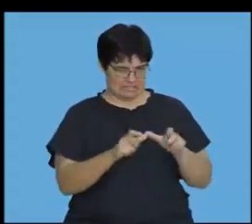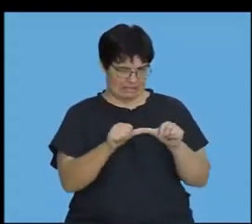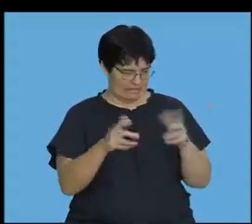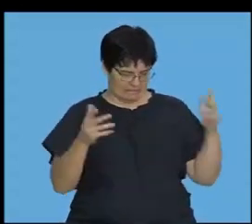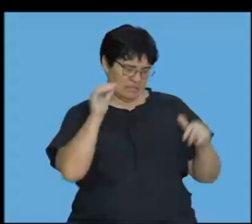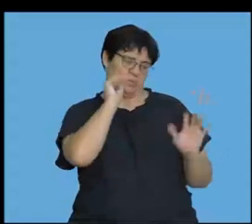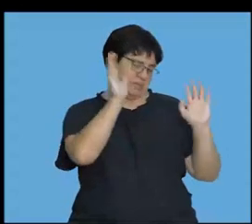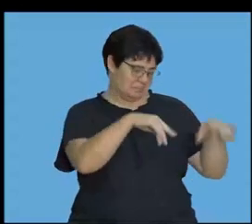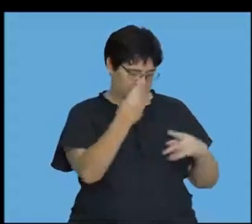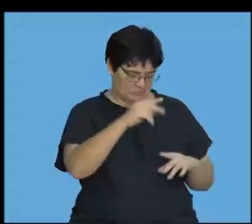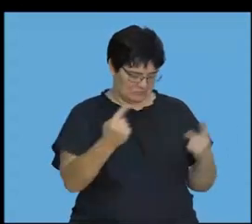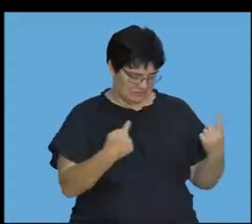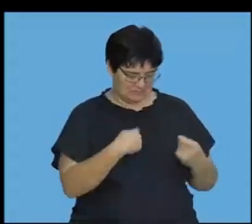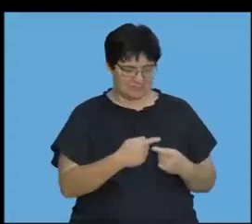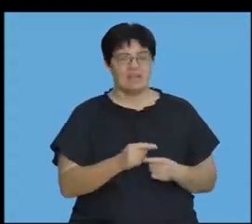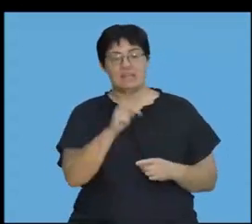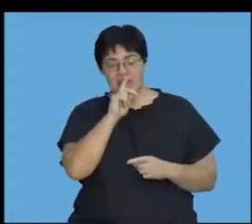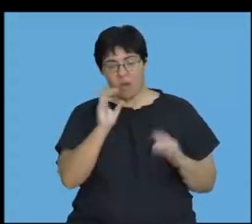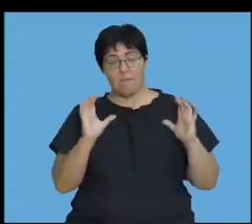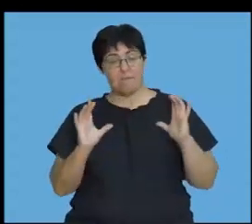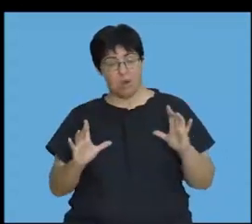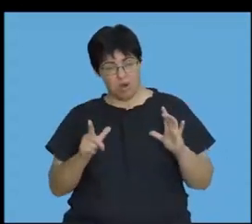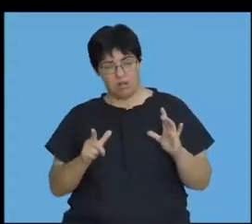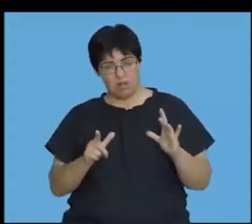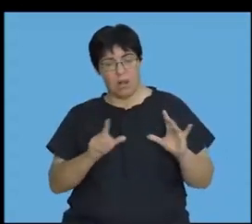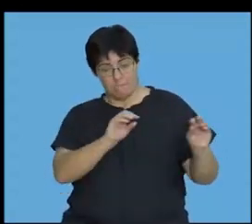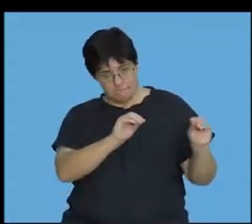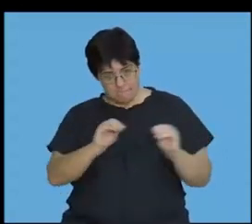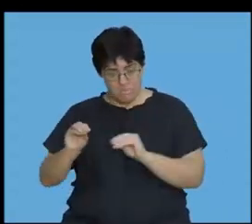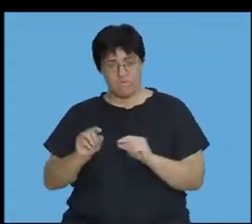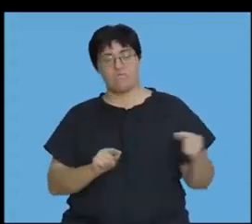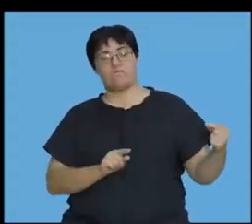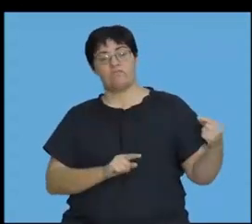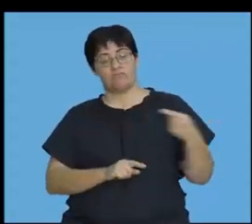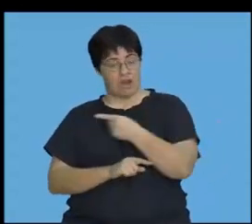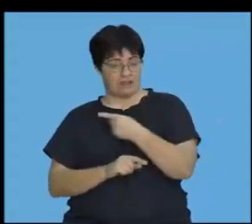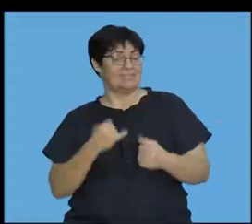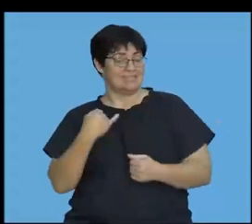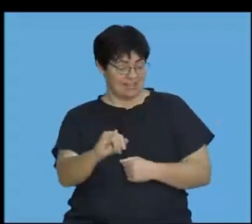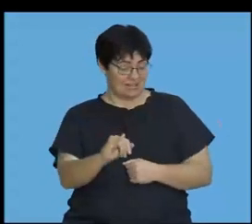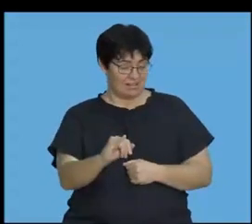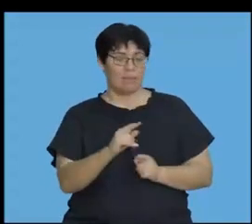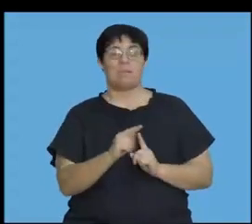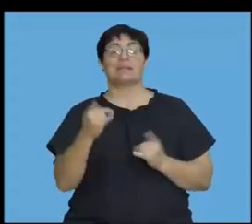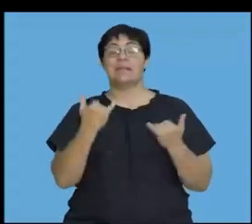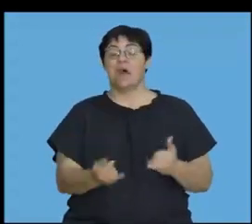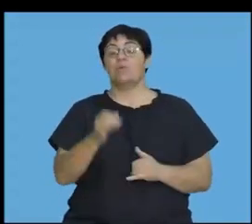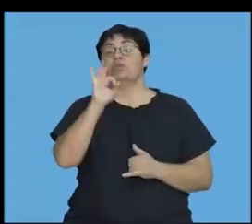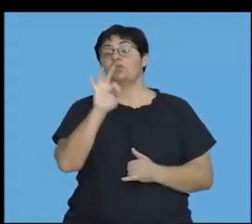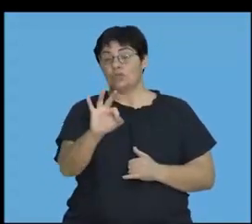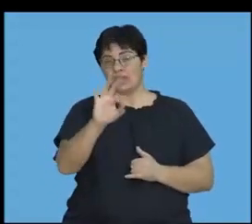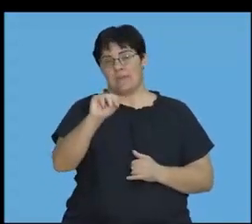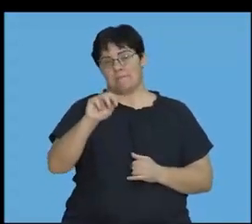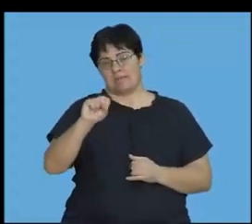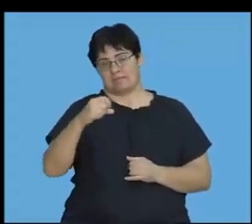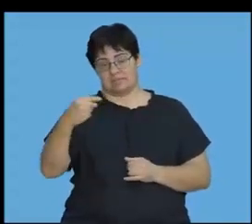that. And now the soccer ball is still going to the right, and it's going at